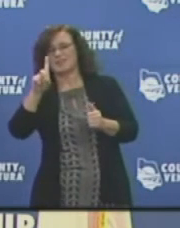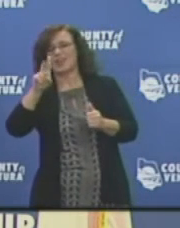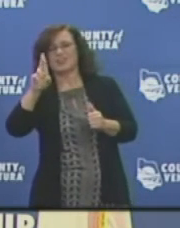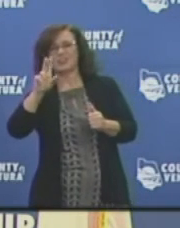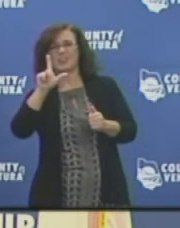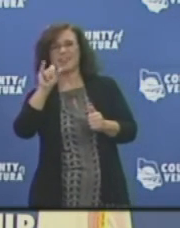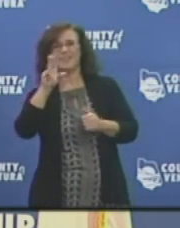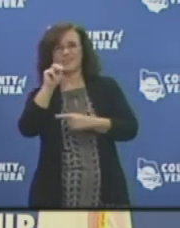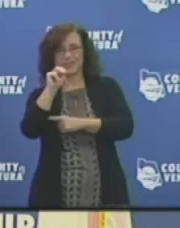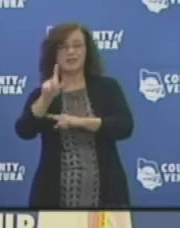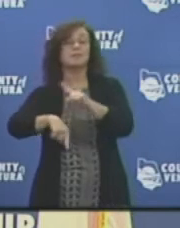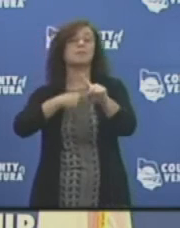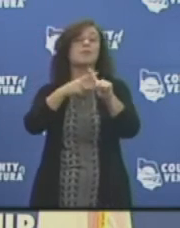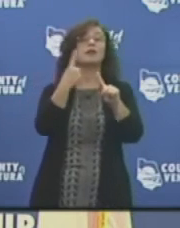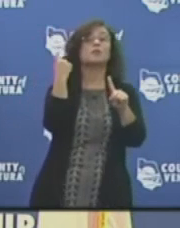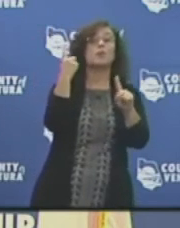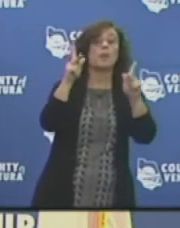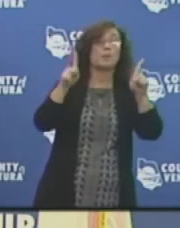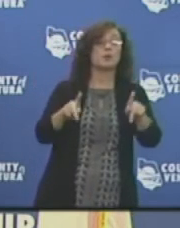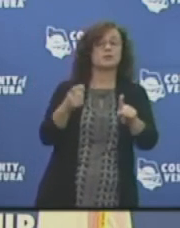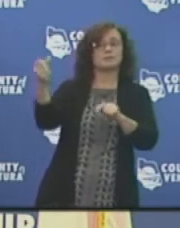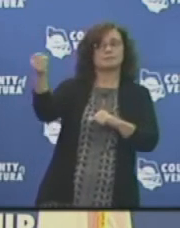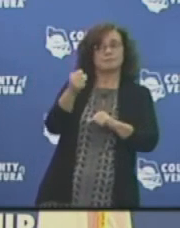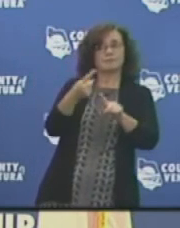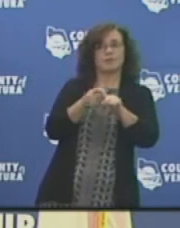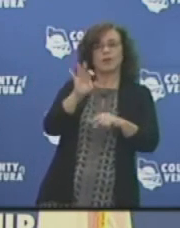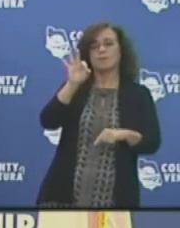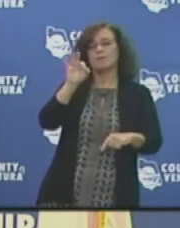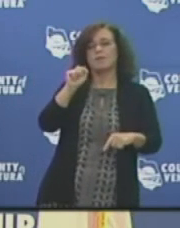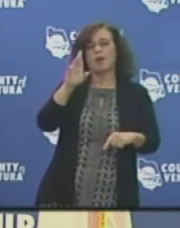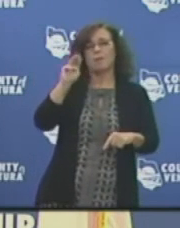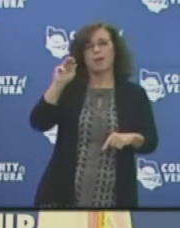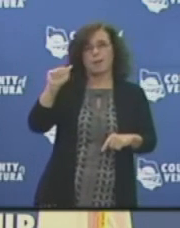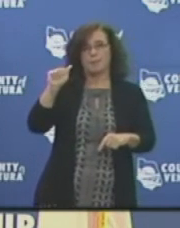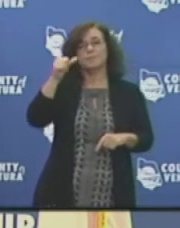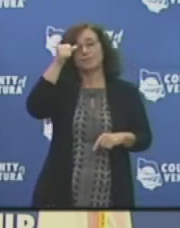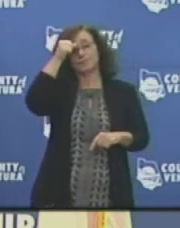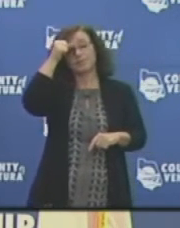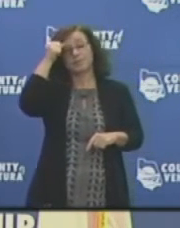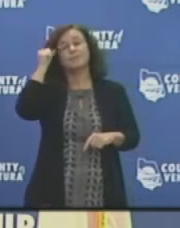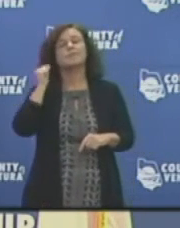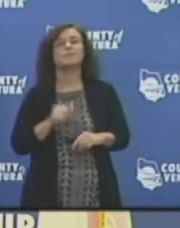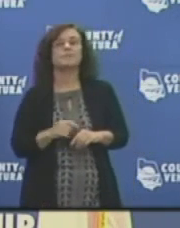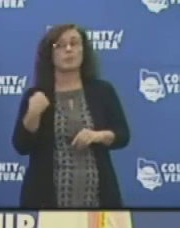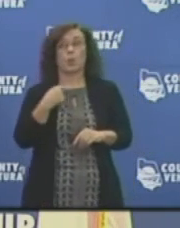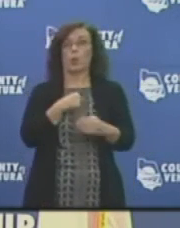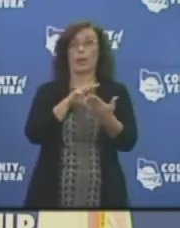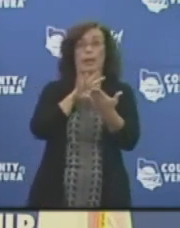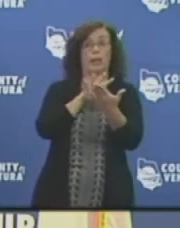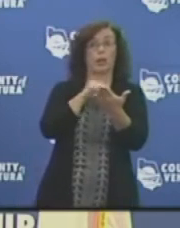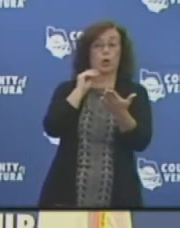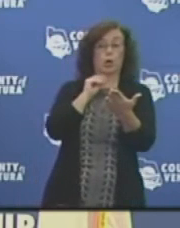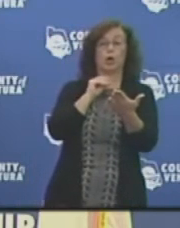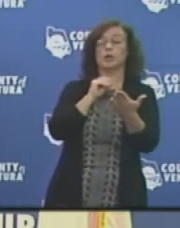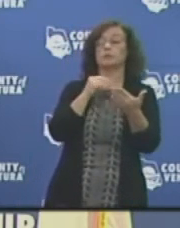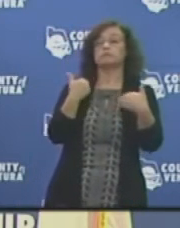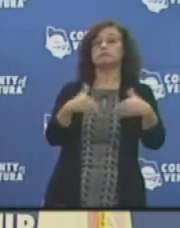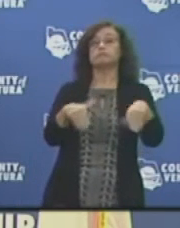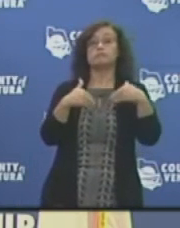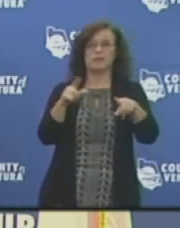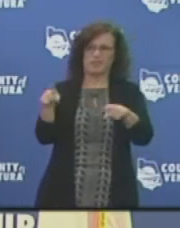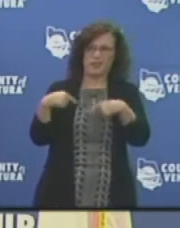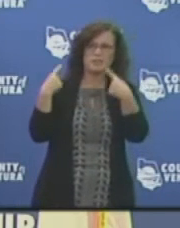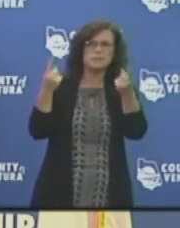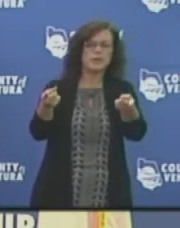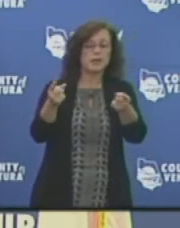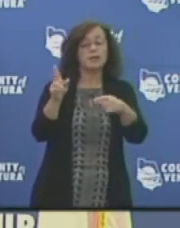a representative from Pharma. The big takeaway has been that there has been an extraordinary and unprecedented